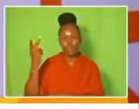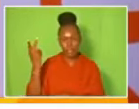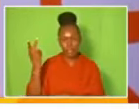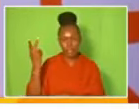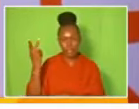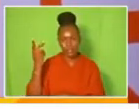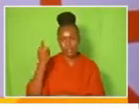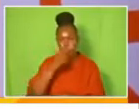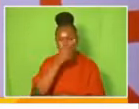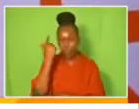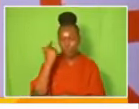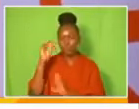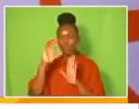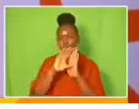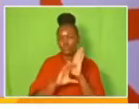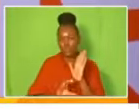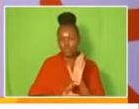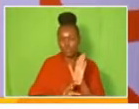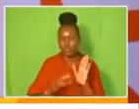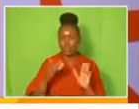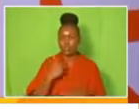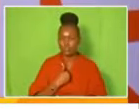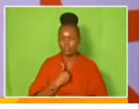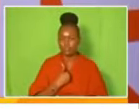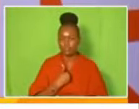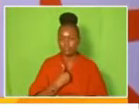constitution the country deserves.